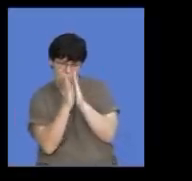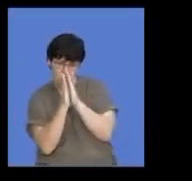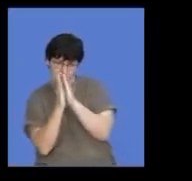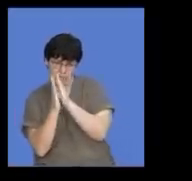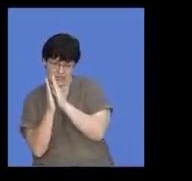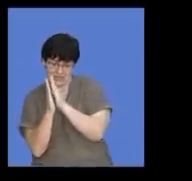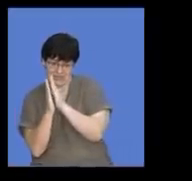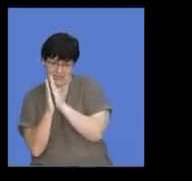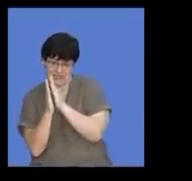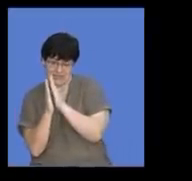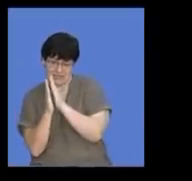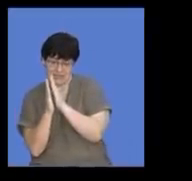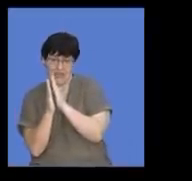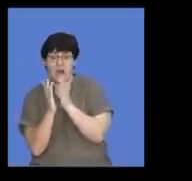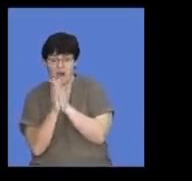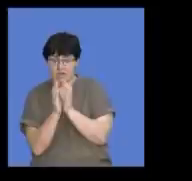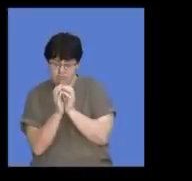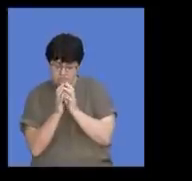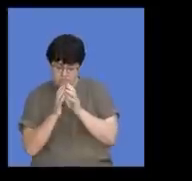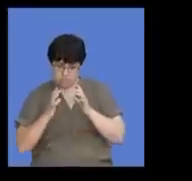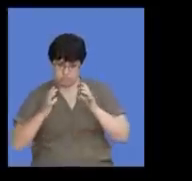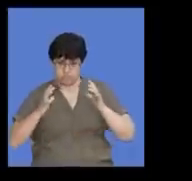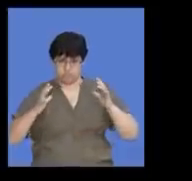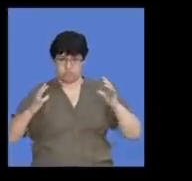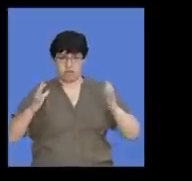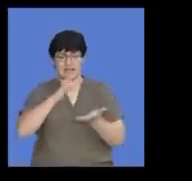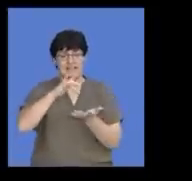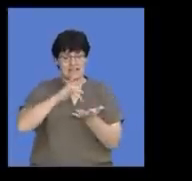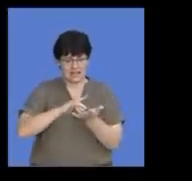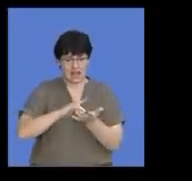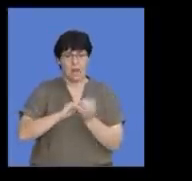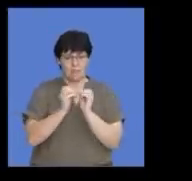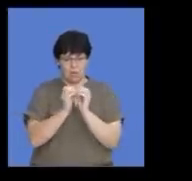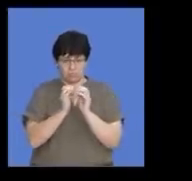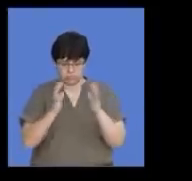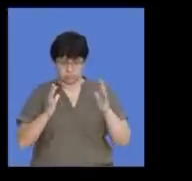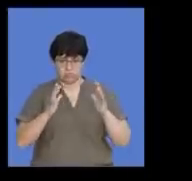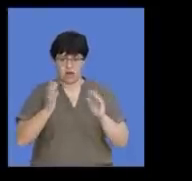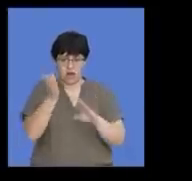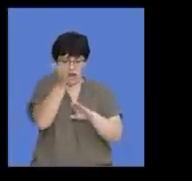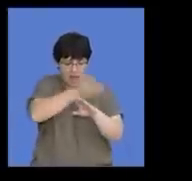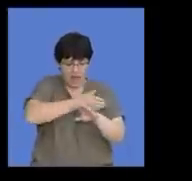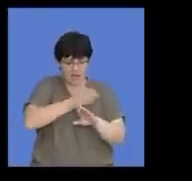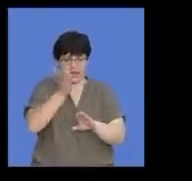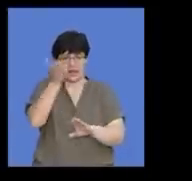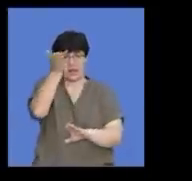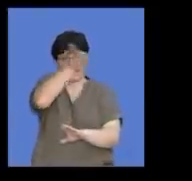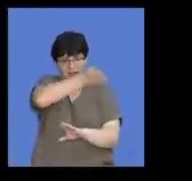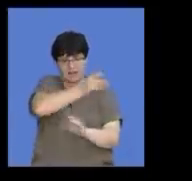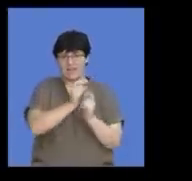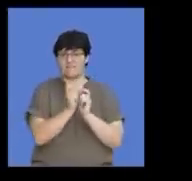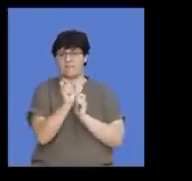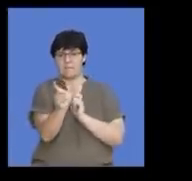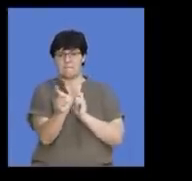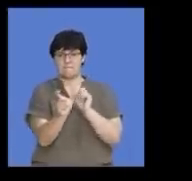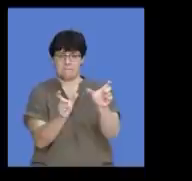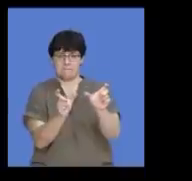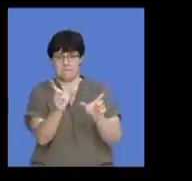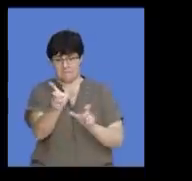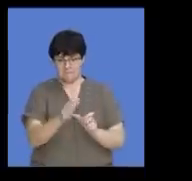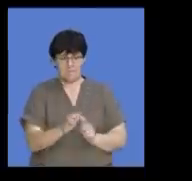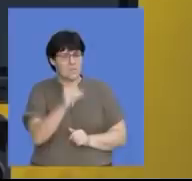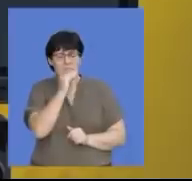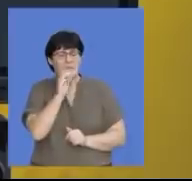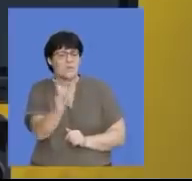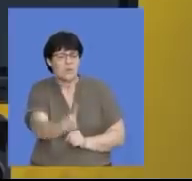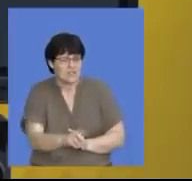close together. As you move further out from the center, the contours are becoming far apart. So what does